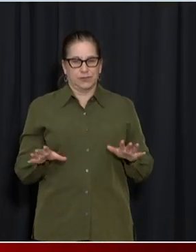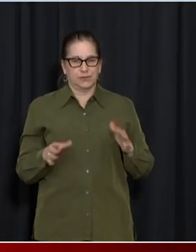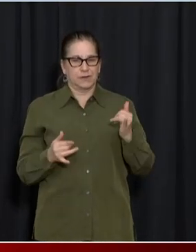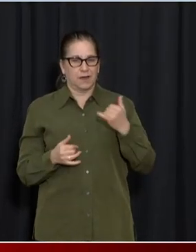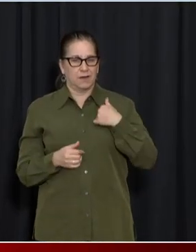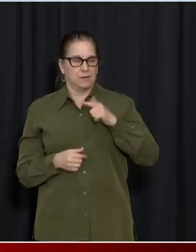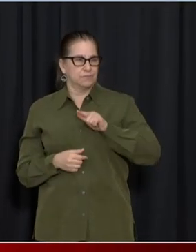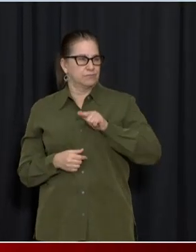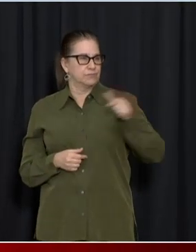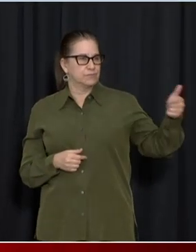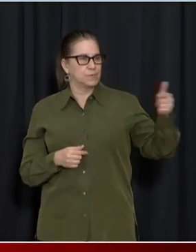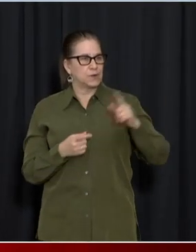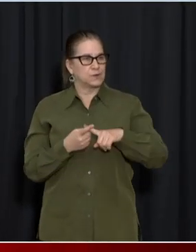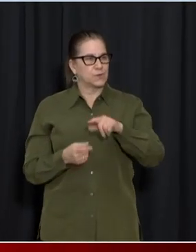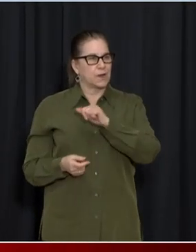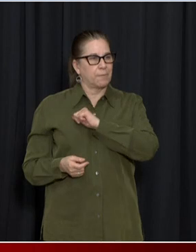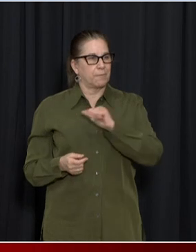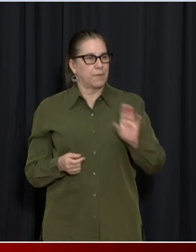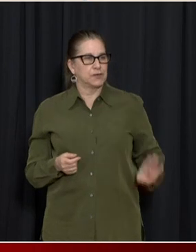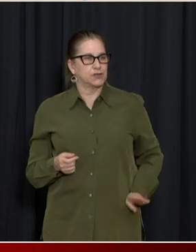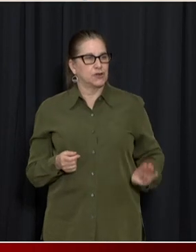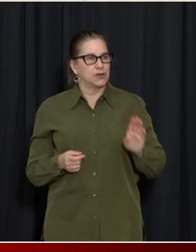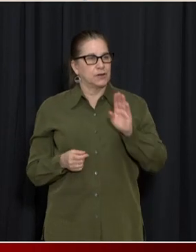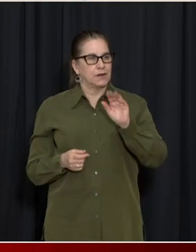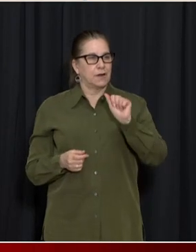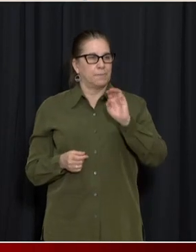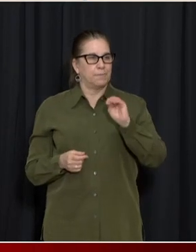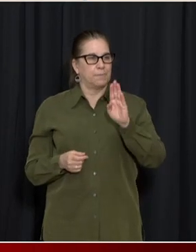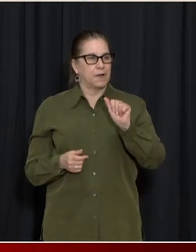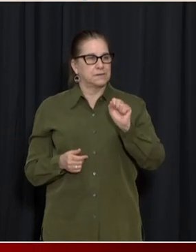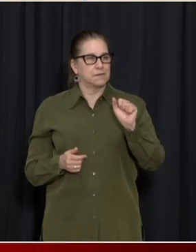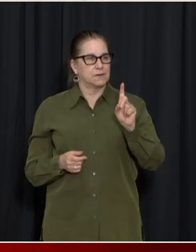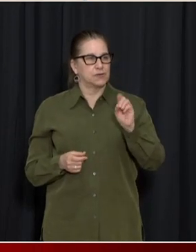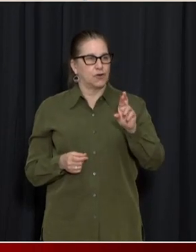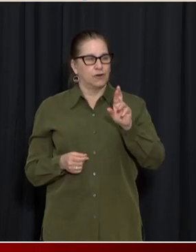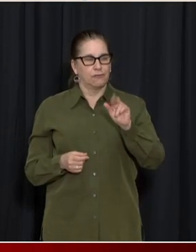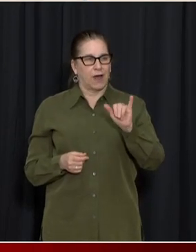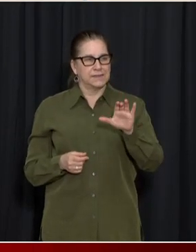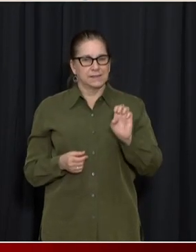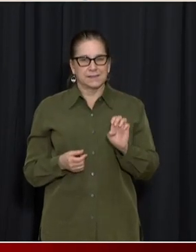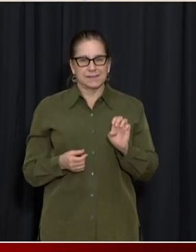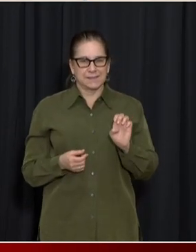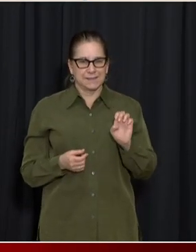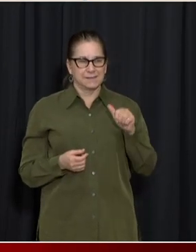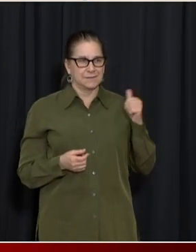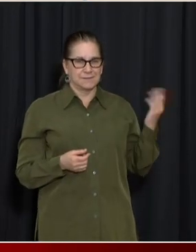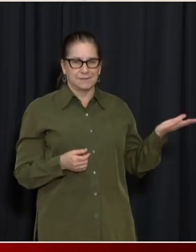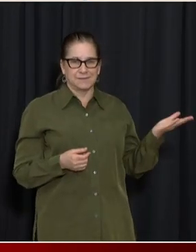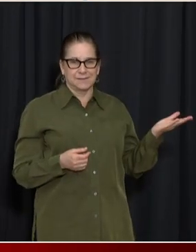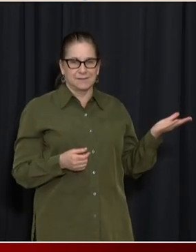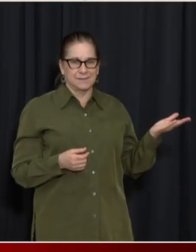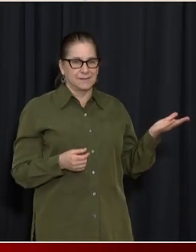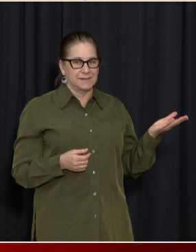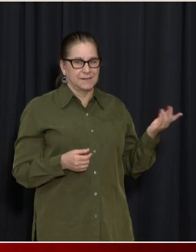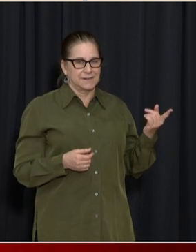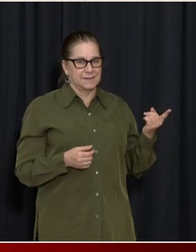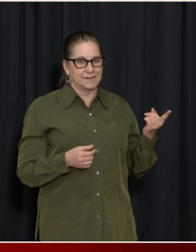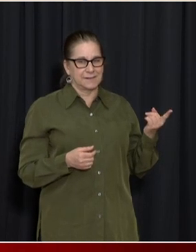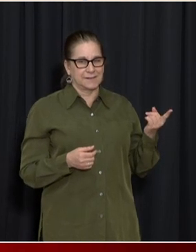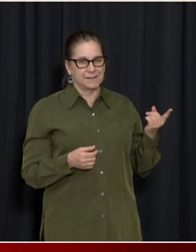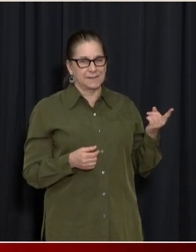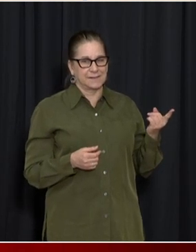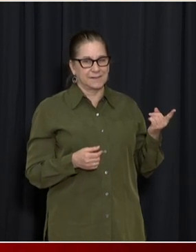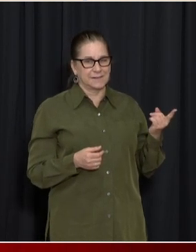Thank you very much, Lindsay. Slide 9, please. Mayor Bowser charged the advisory group not only with